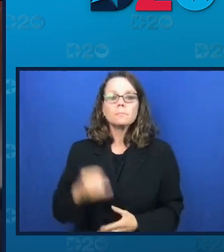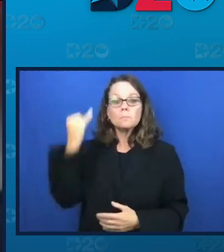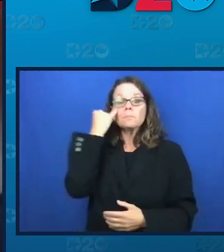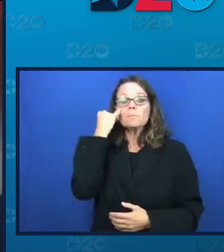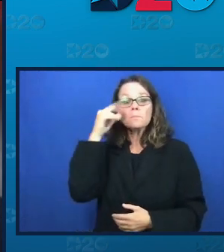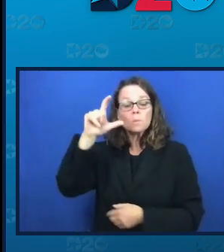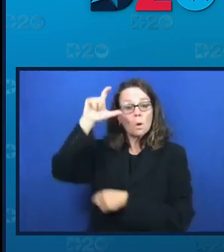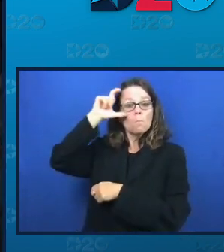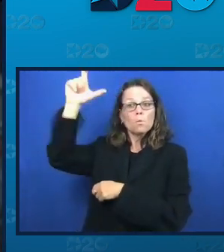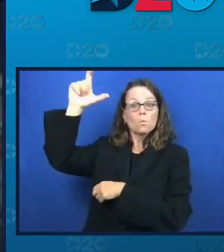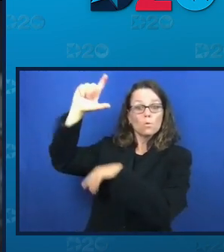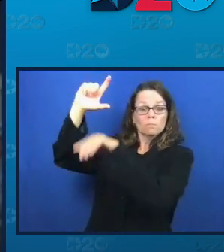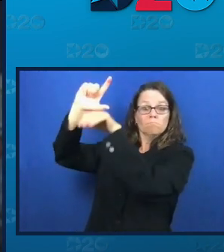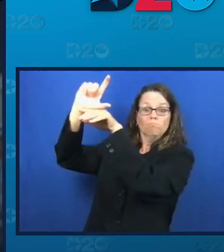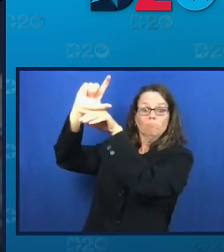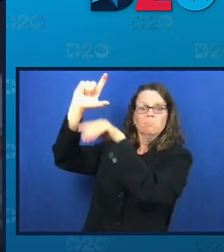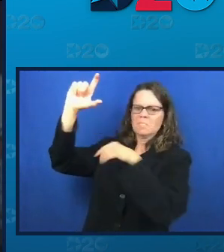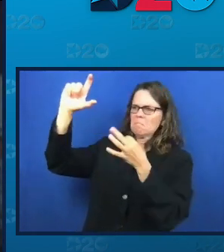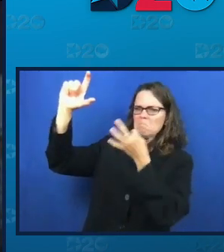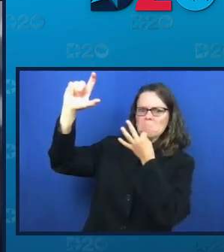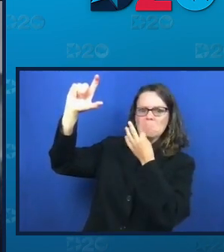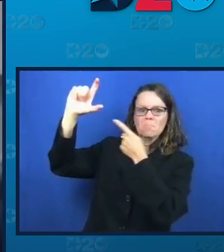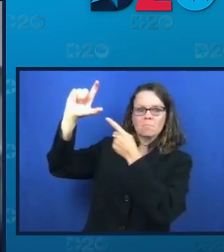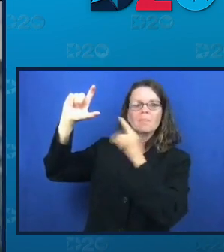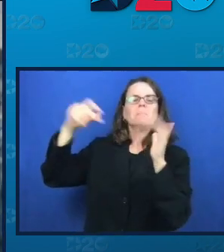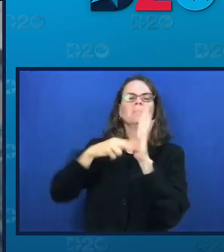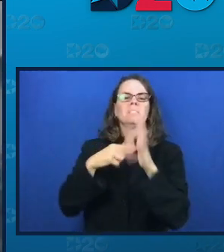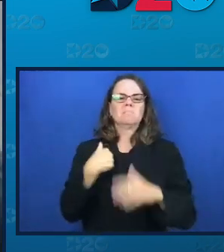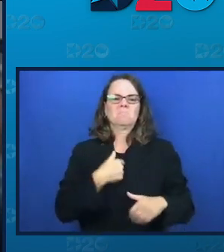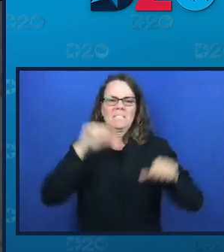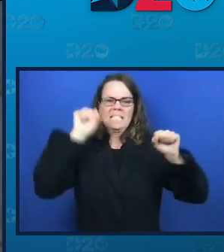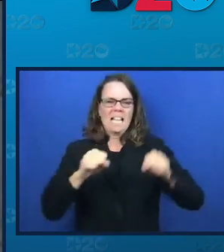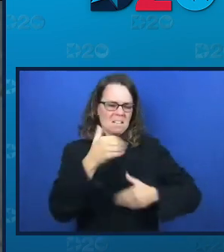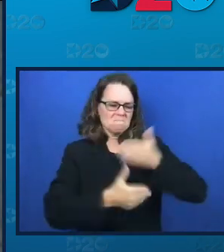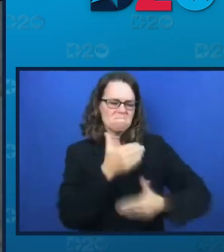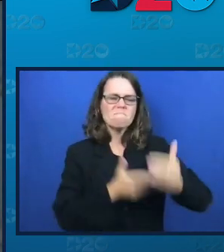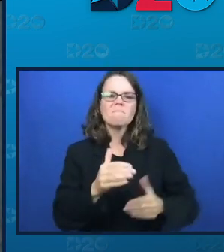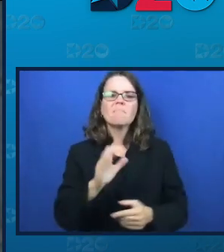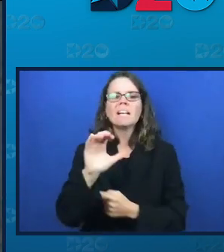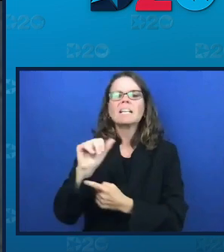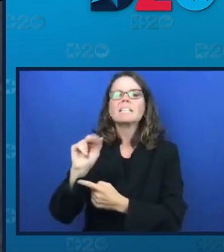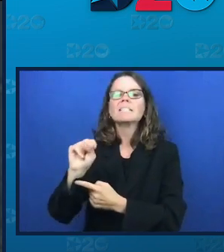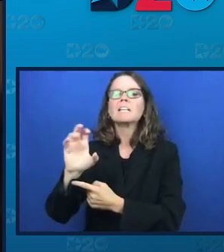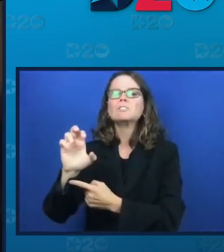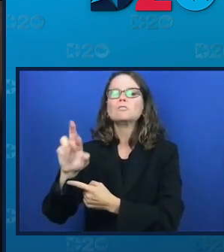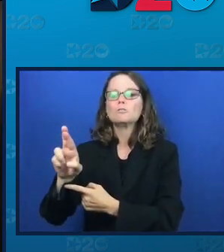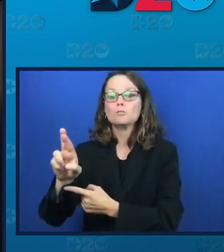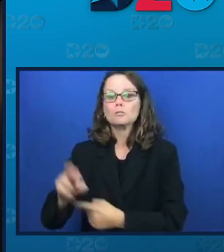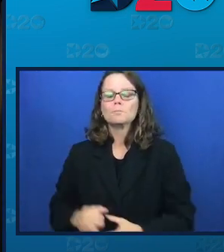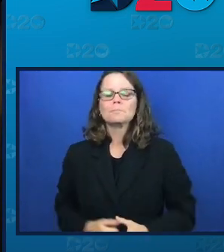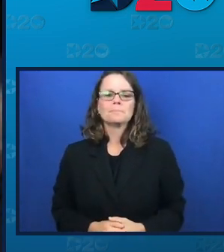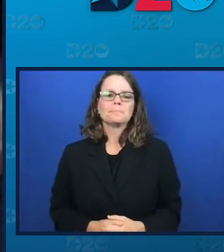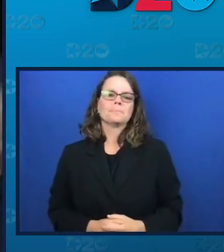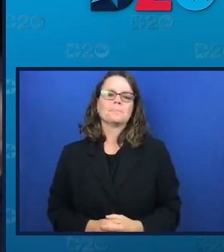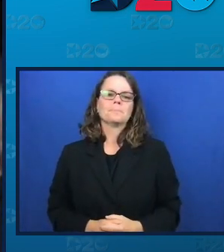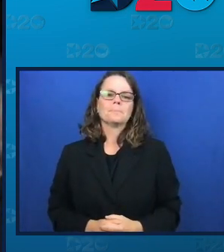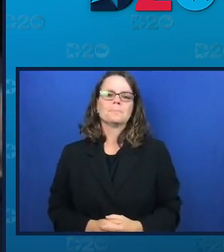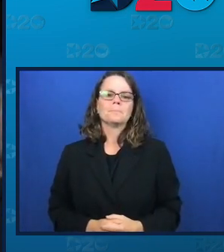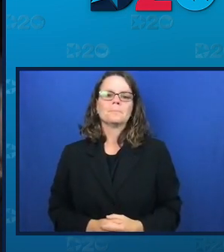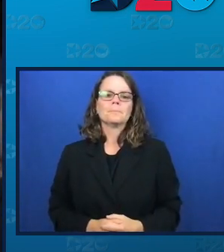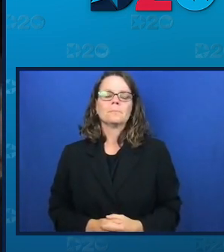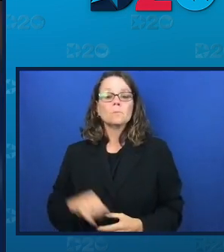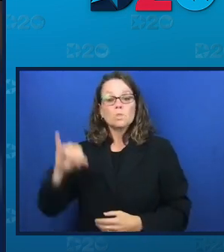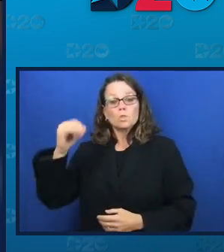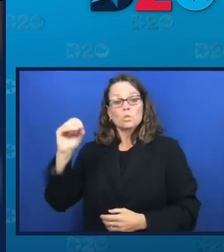Joe in charge of mission control. Beau Biden, the son of Vice President Joe Biden, succumbed to brain cancer Saturday at the age of 46. He's the one